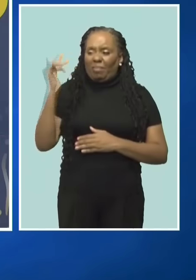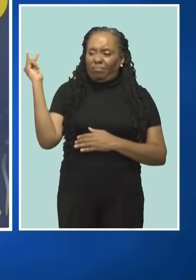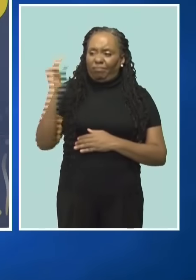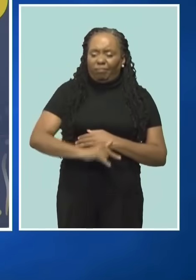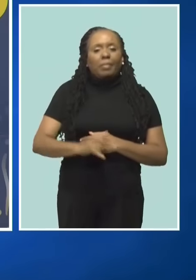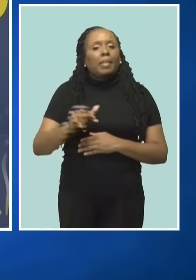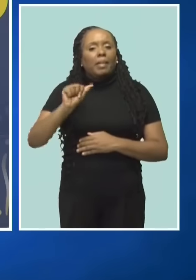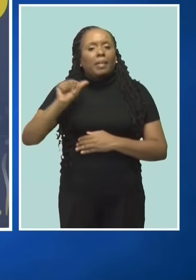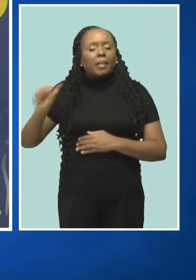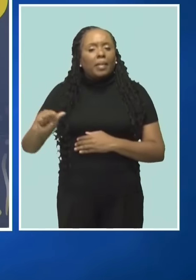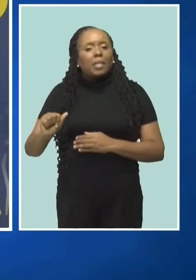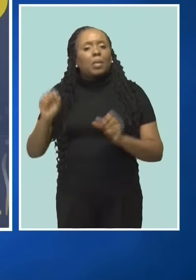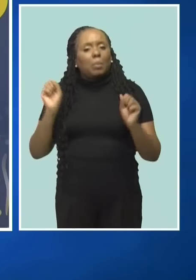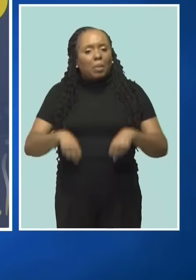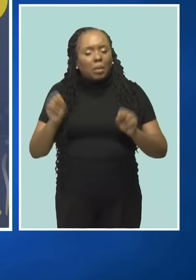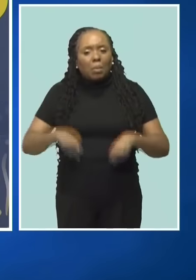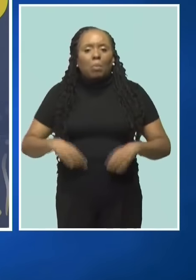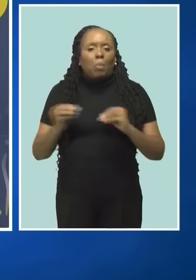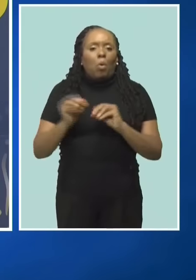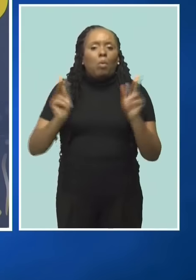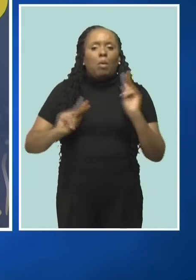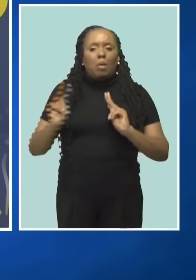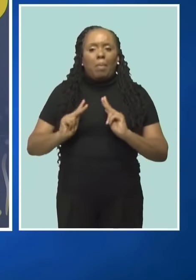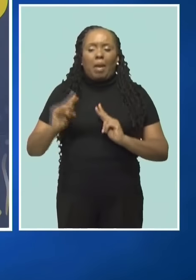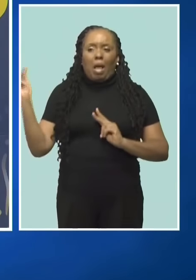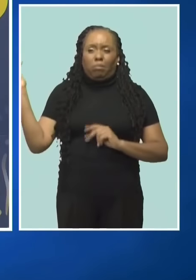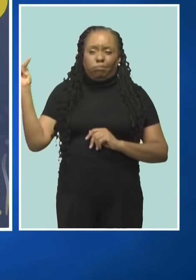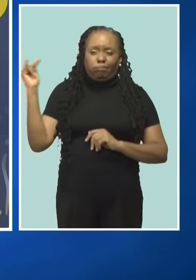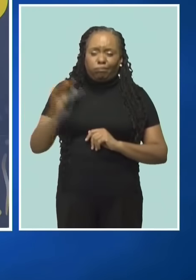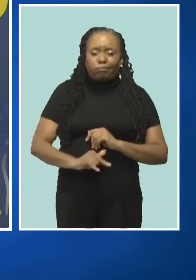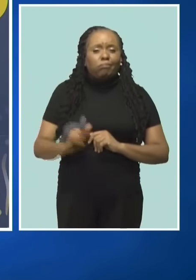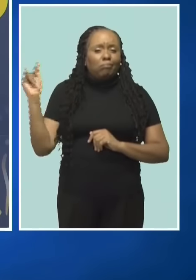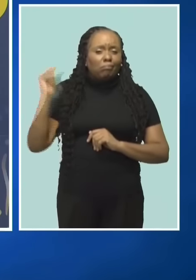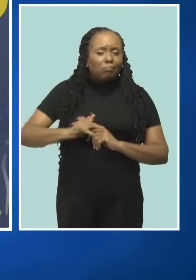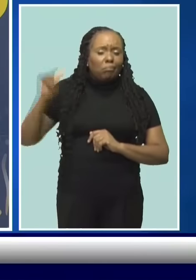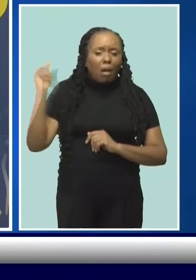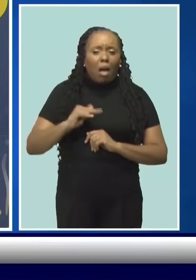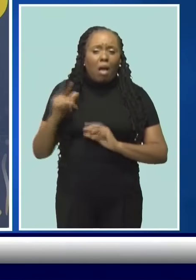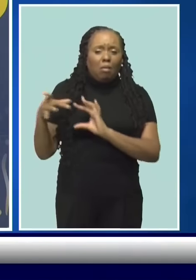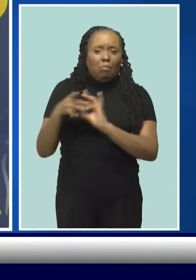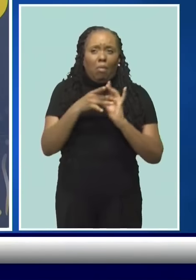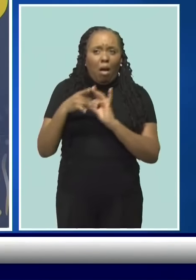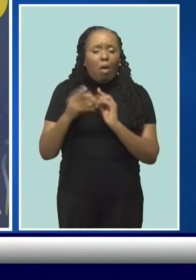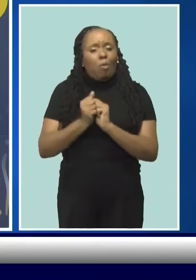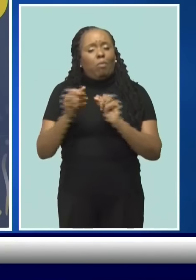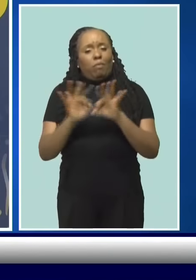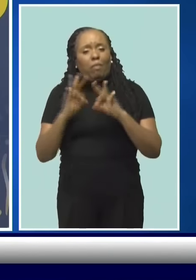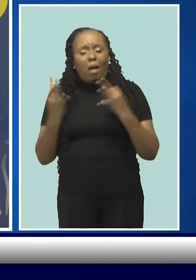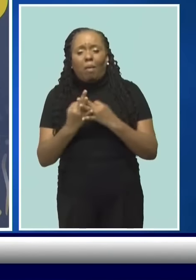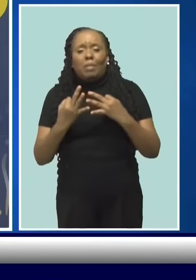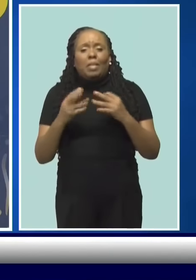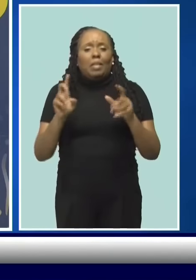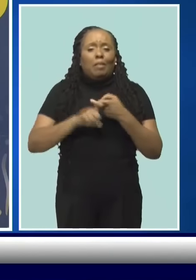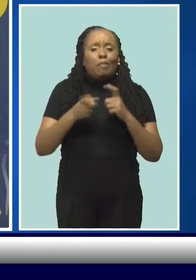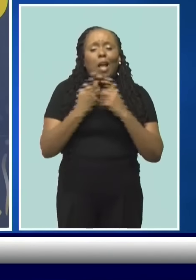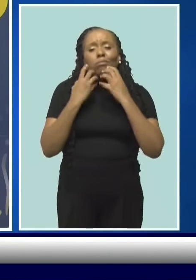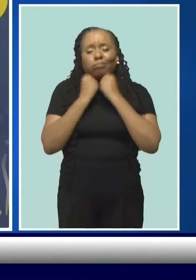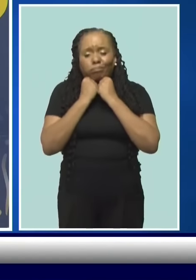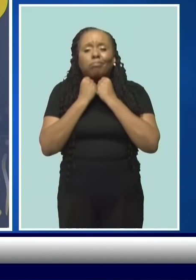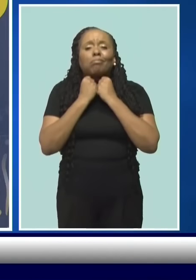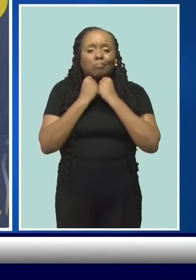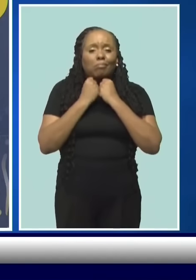it possible for even more people to join us on this journey, reconnecting with loved ones and discovering the vibrant culture